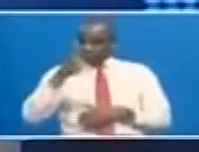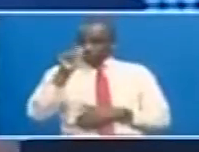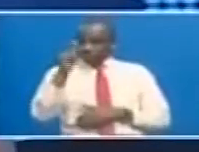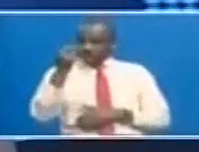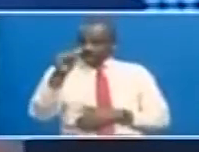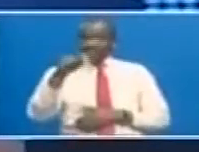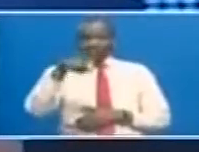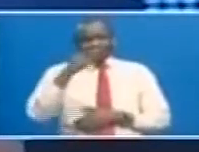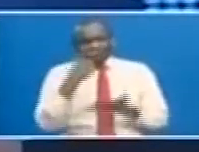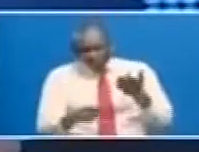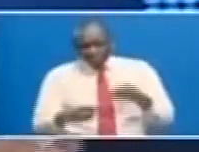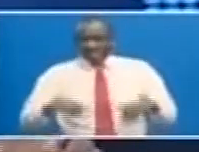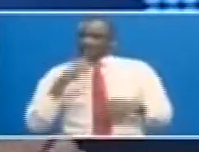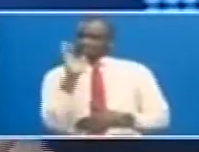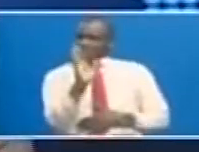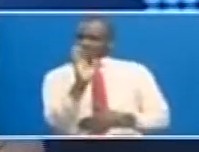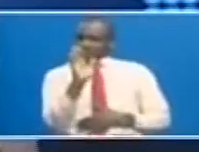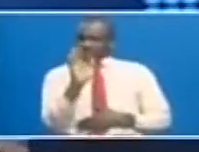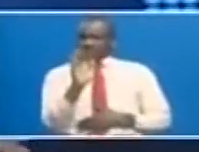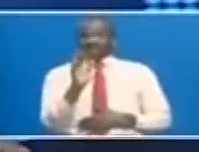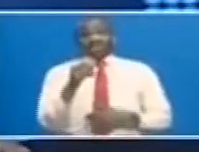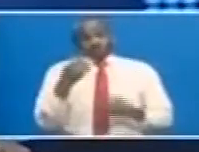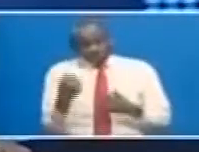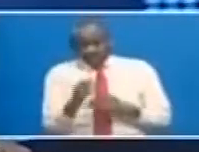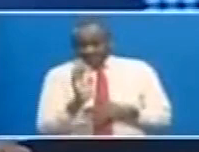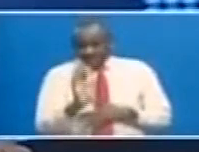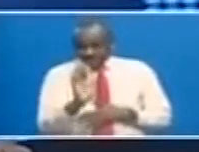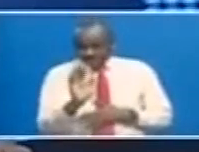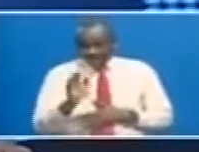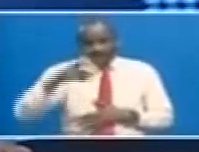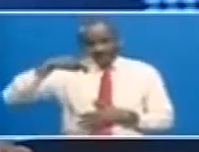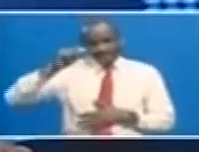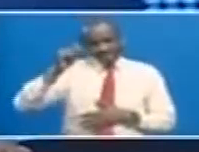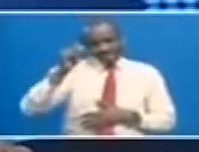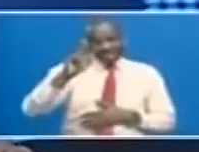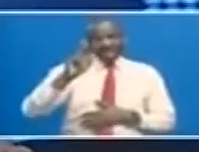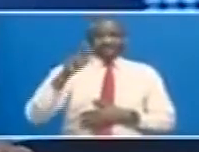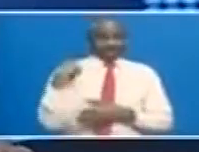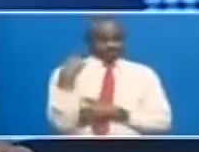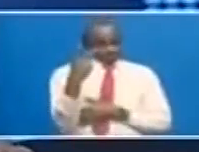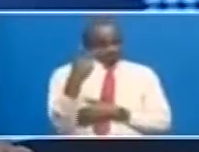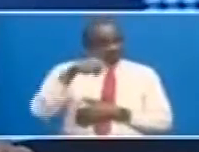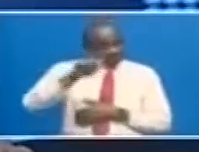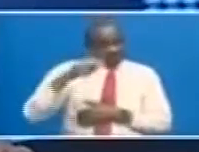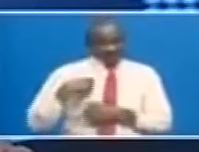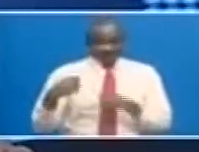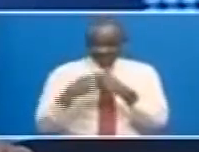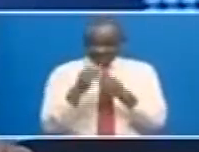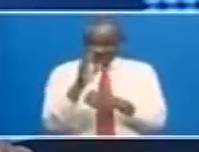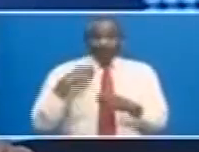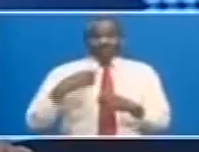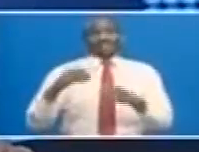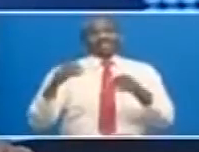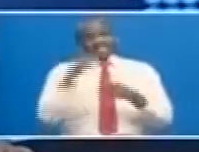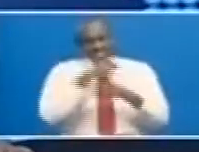with a modern way of life, and his grandson and current Nabongo, Peter Mumia II, has the challenge of reinventing the kingdom